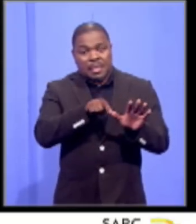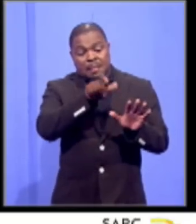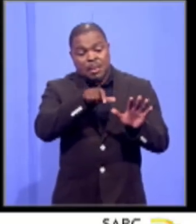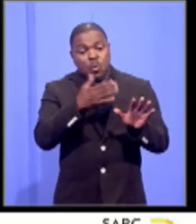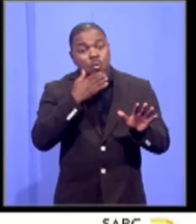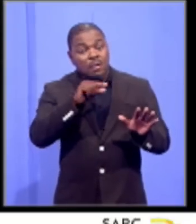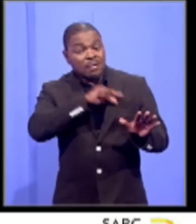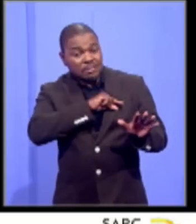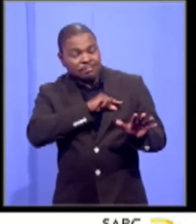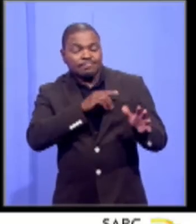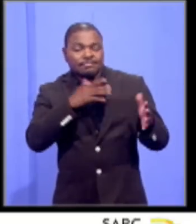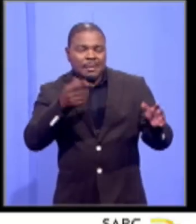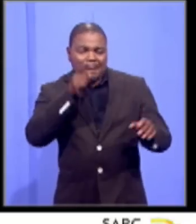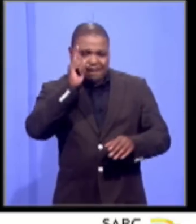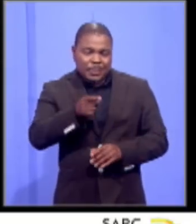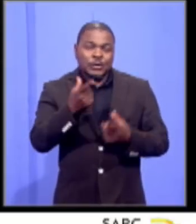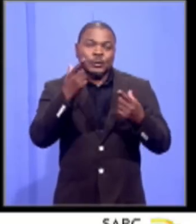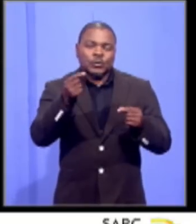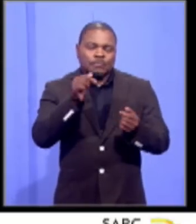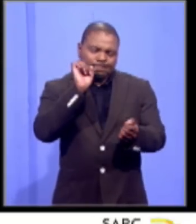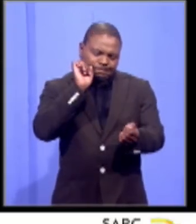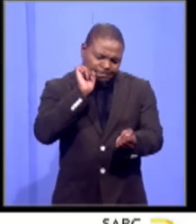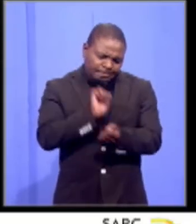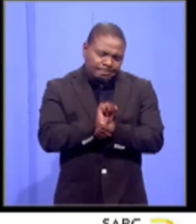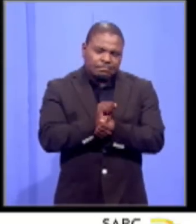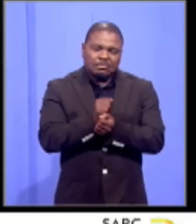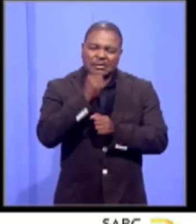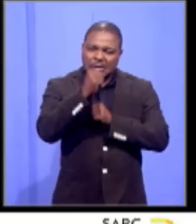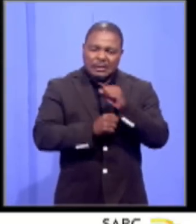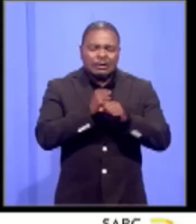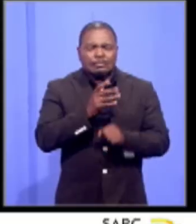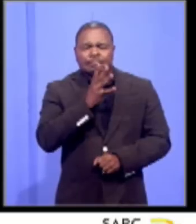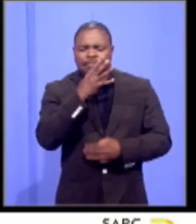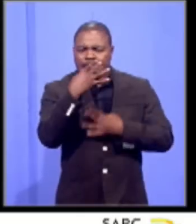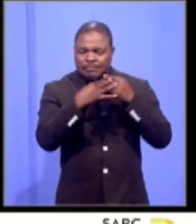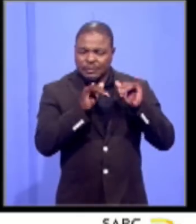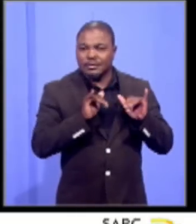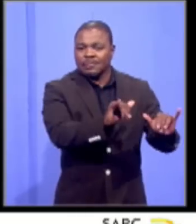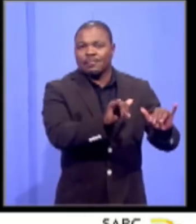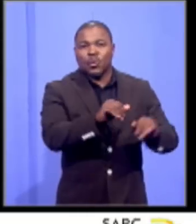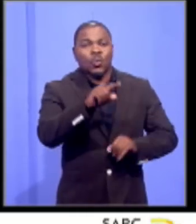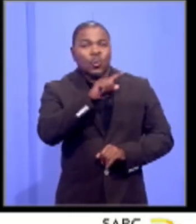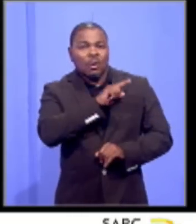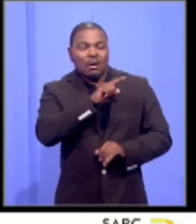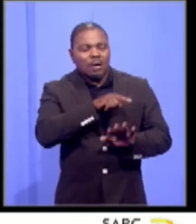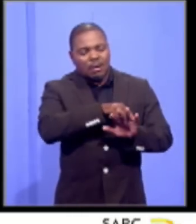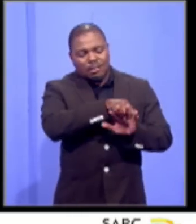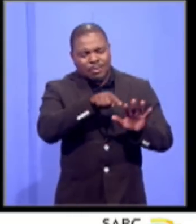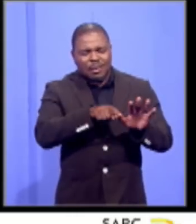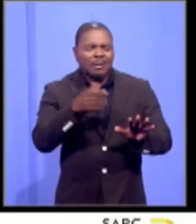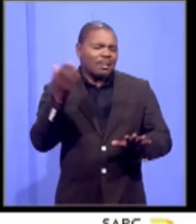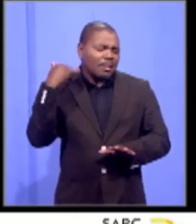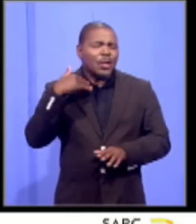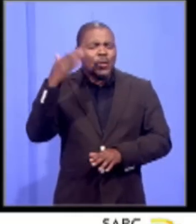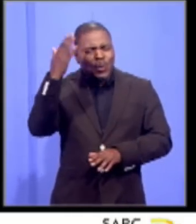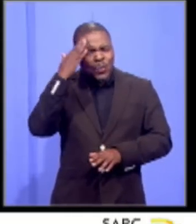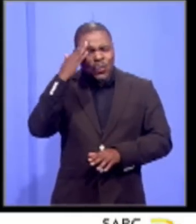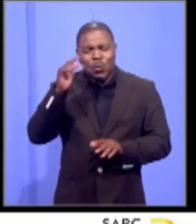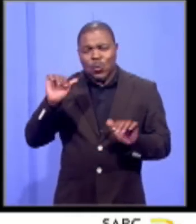bonwa molato ba swanetše ba lahlelwe mengwaga e mentši kgolegong gobane ke kgale ba tseba seo ba se